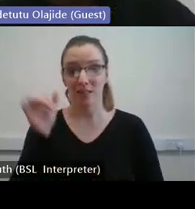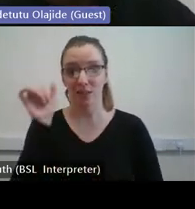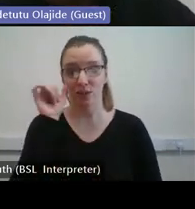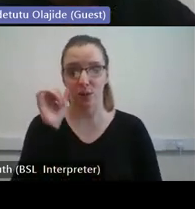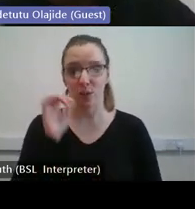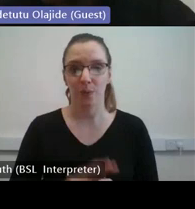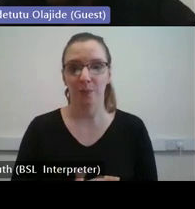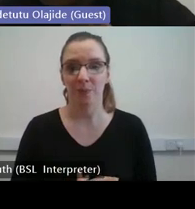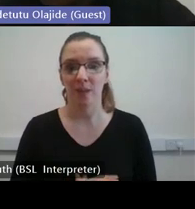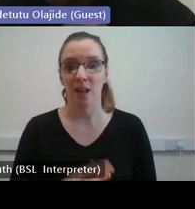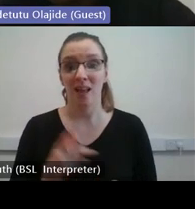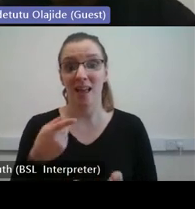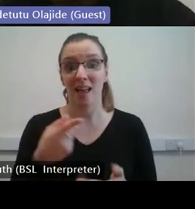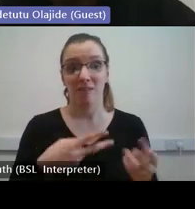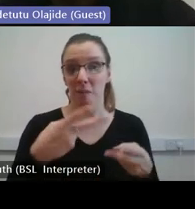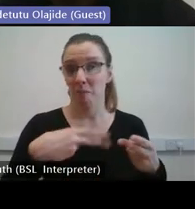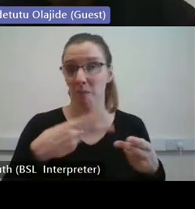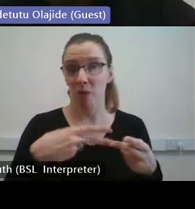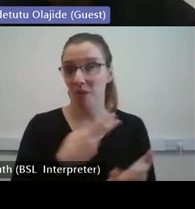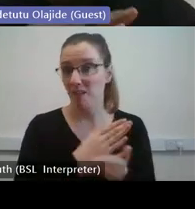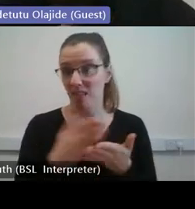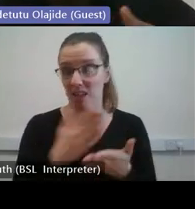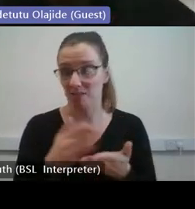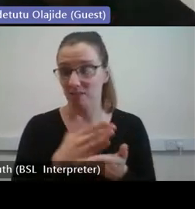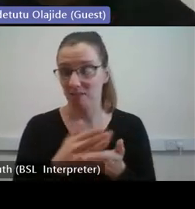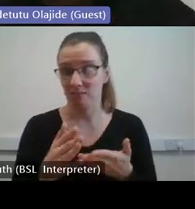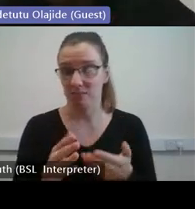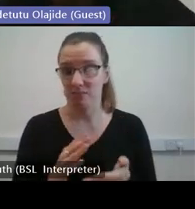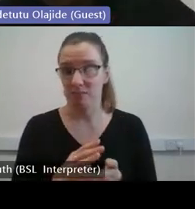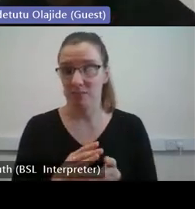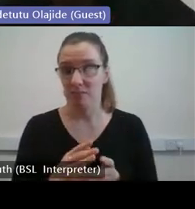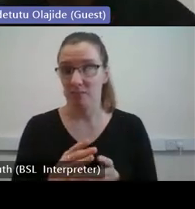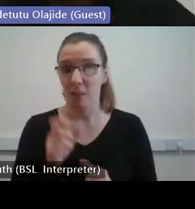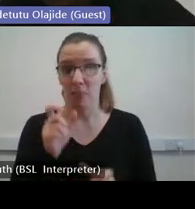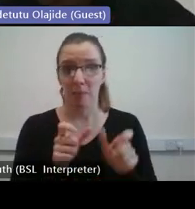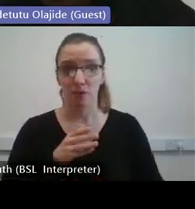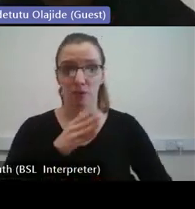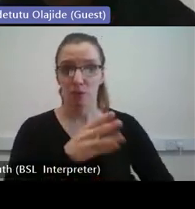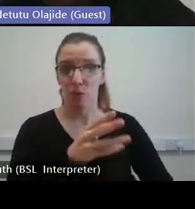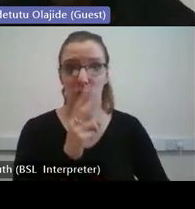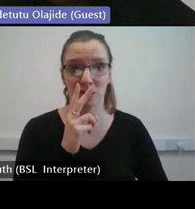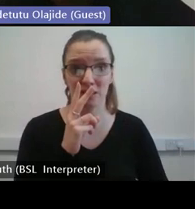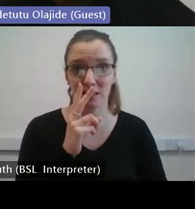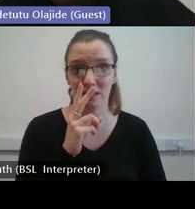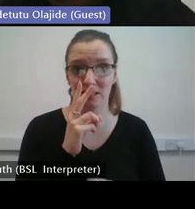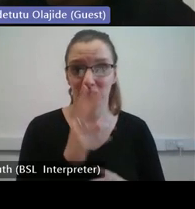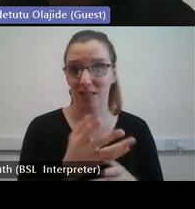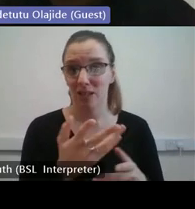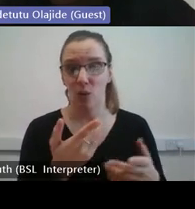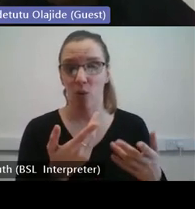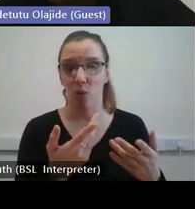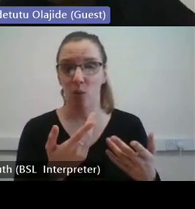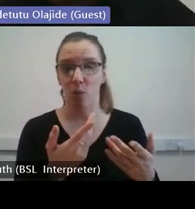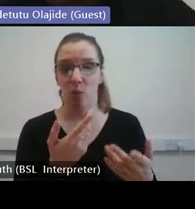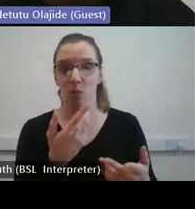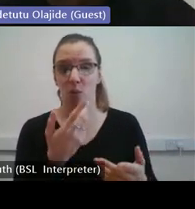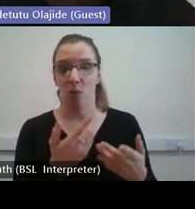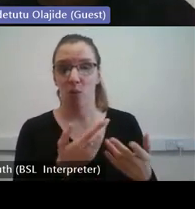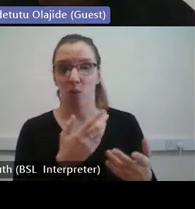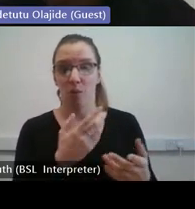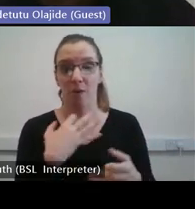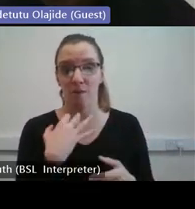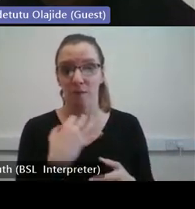is cleared, then whatever the person goes in to see or expecting, it will be like, it